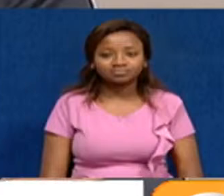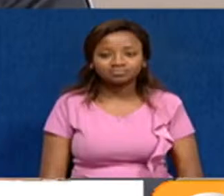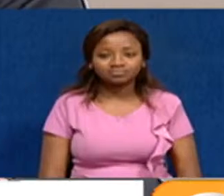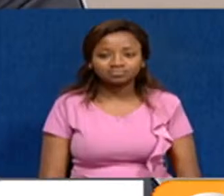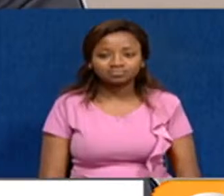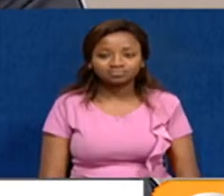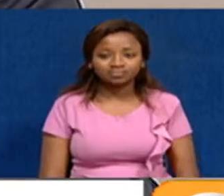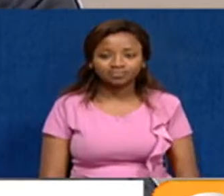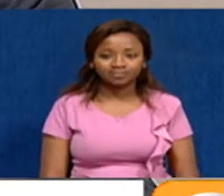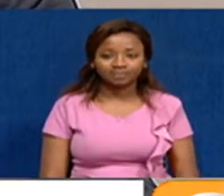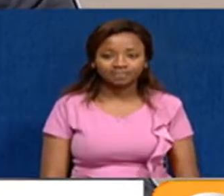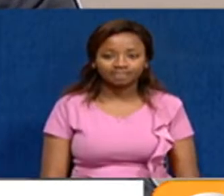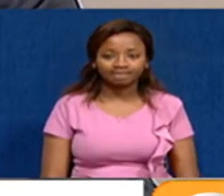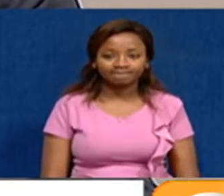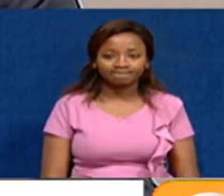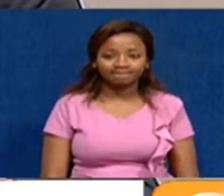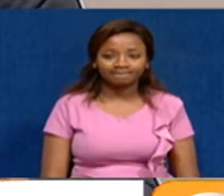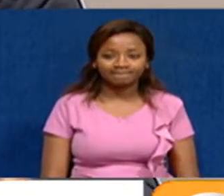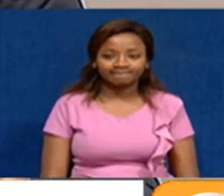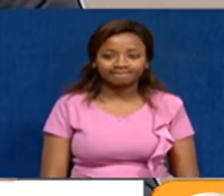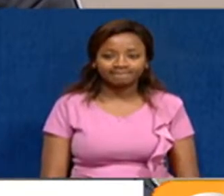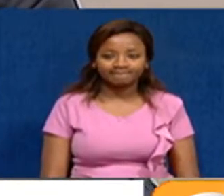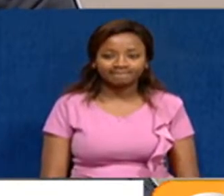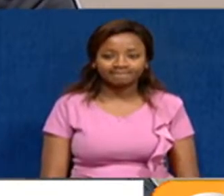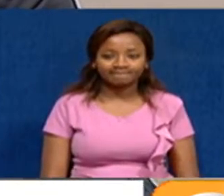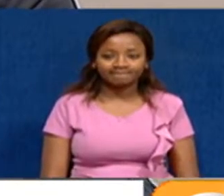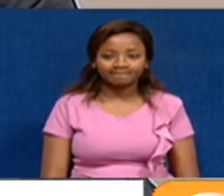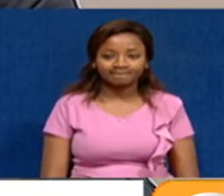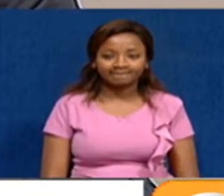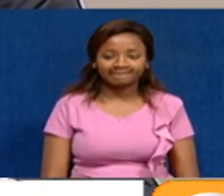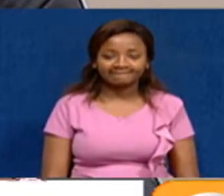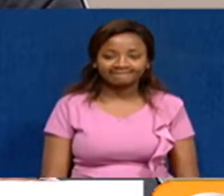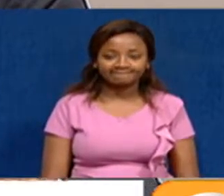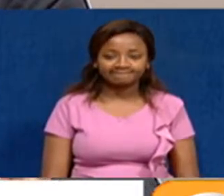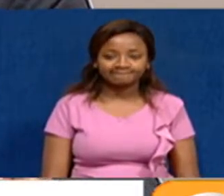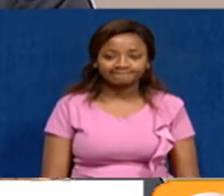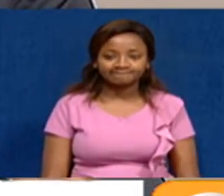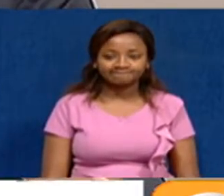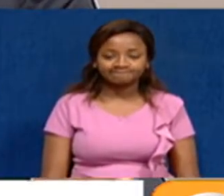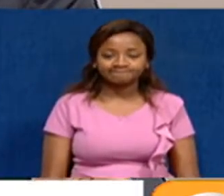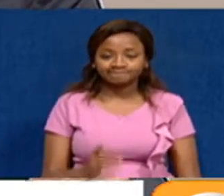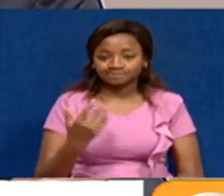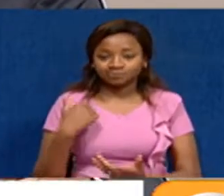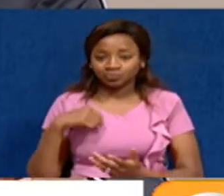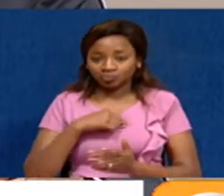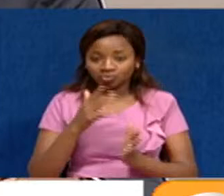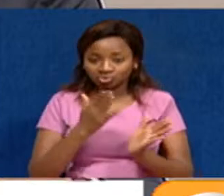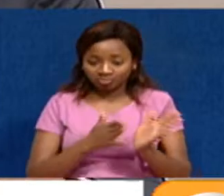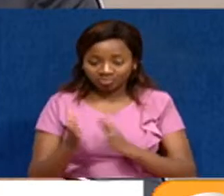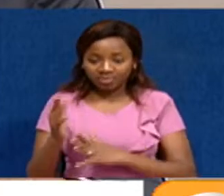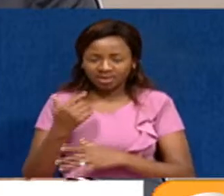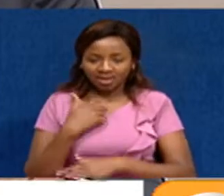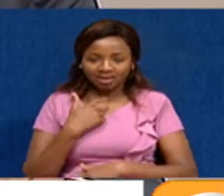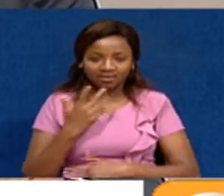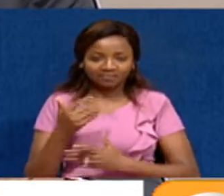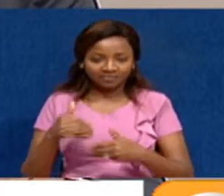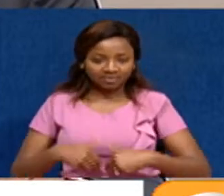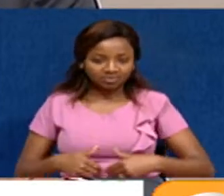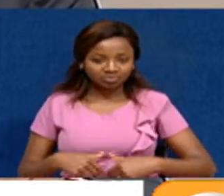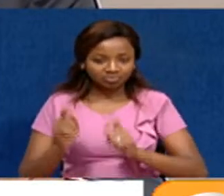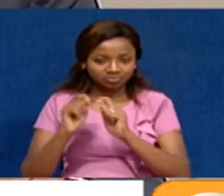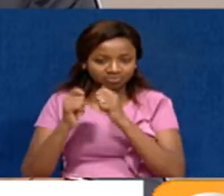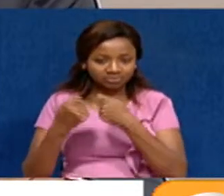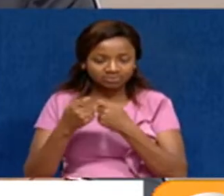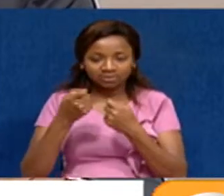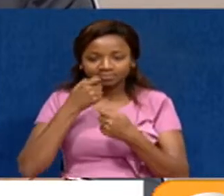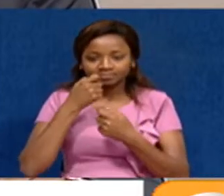in a good platform, you're supposed to have a youth team under 12, under 15, under 17, under 20, and under